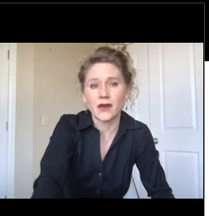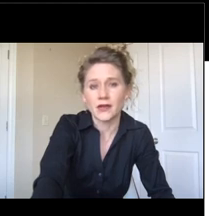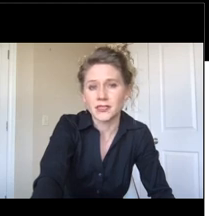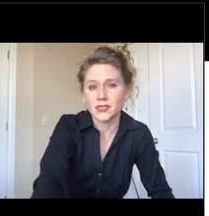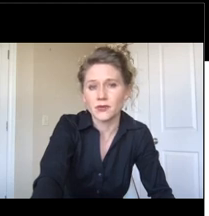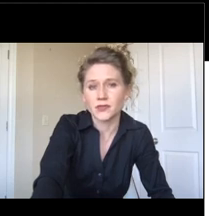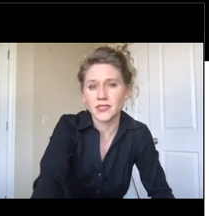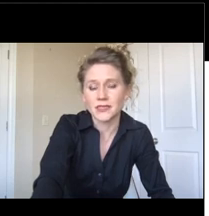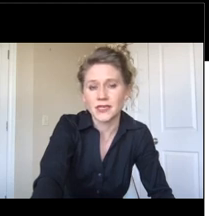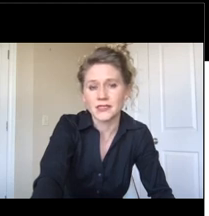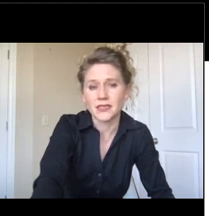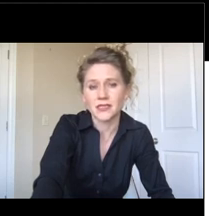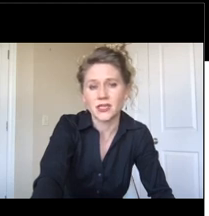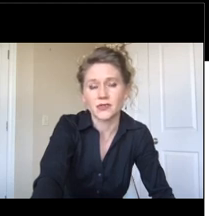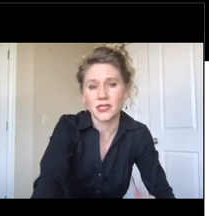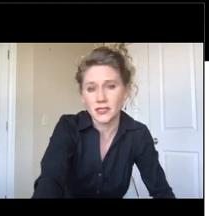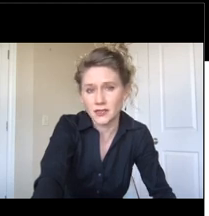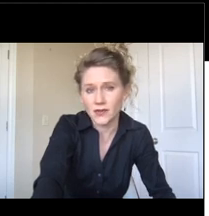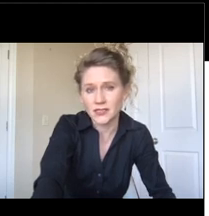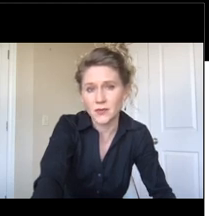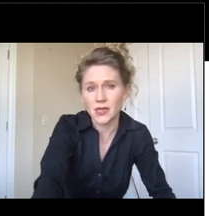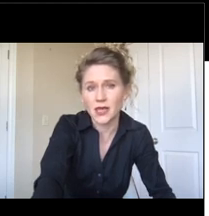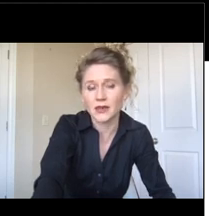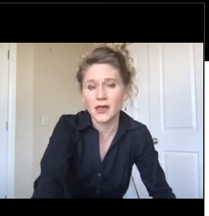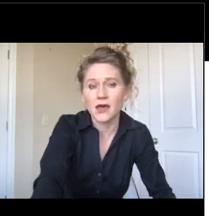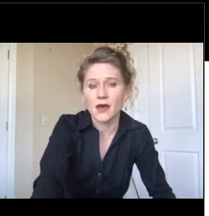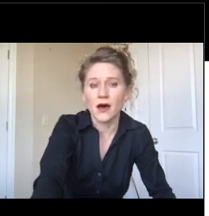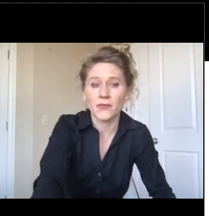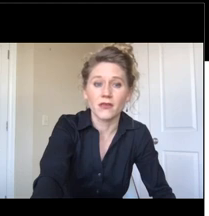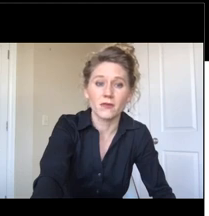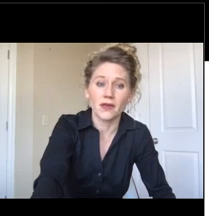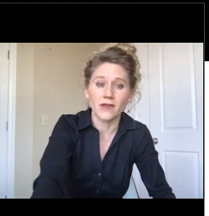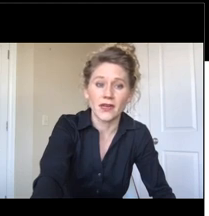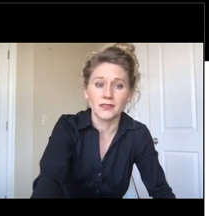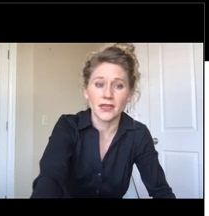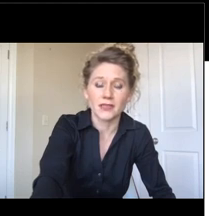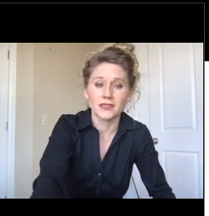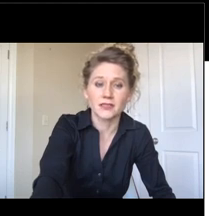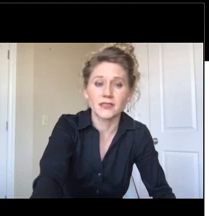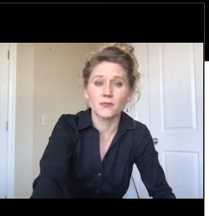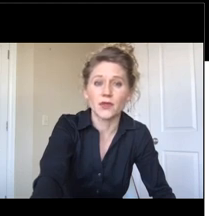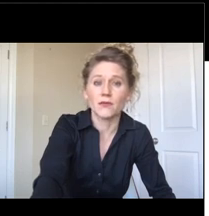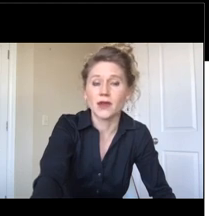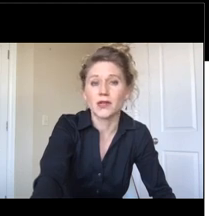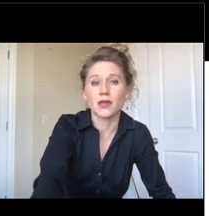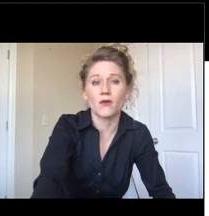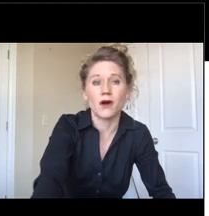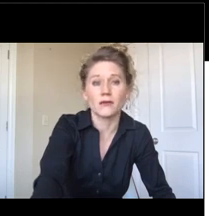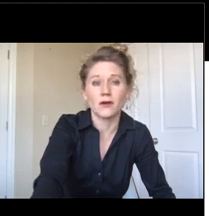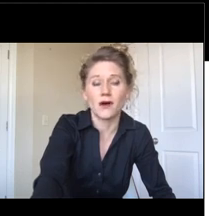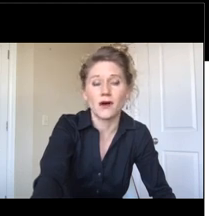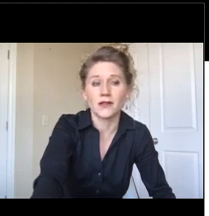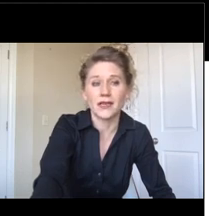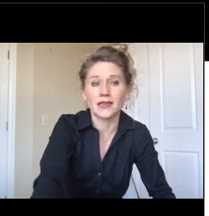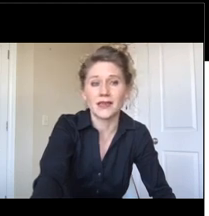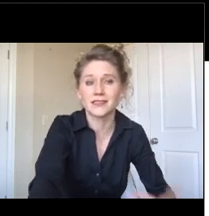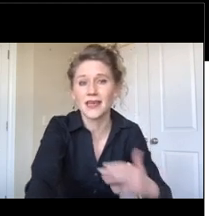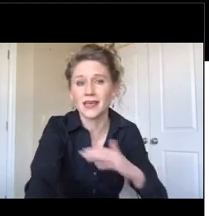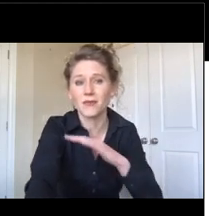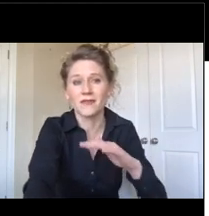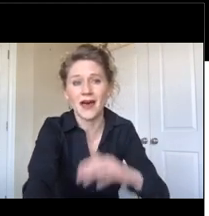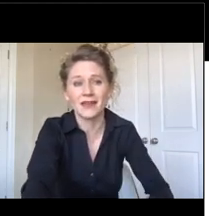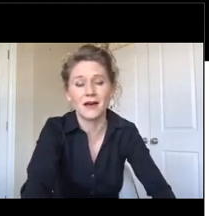in better condition, protecting its condition, protecting the investment. And the other benefit is simply rideability, quality,